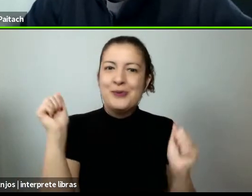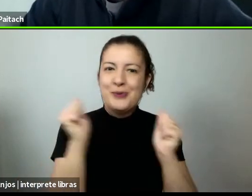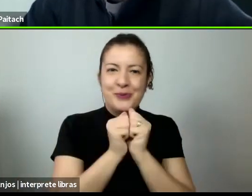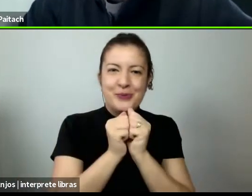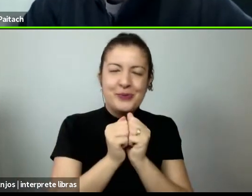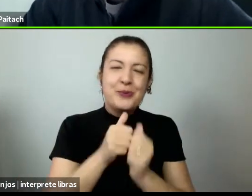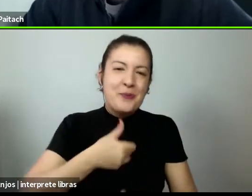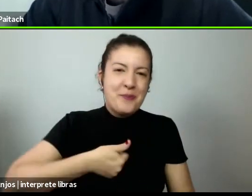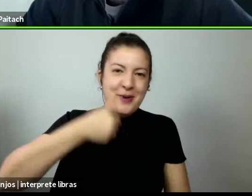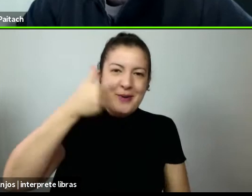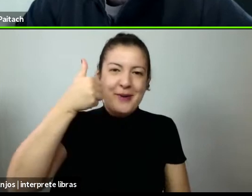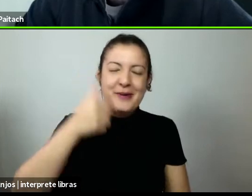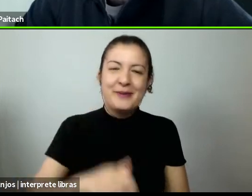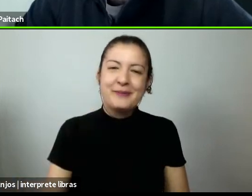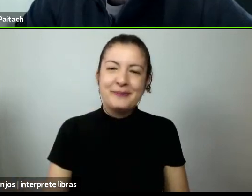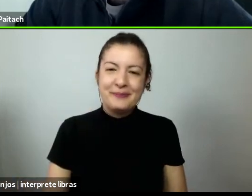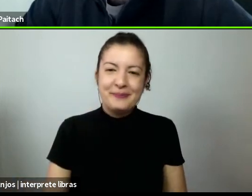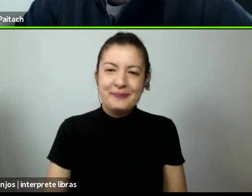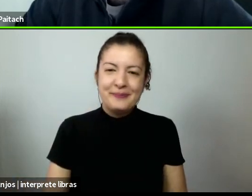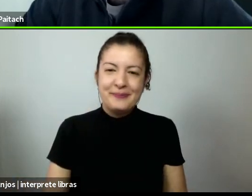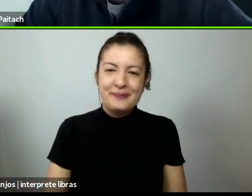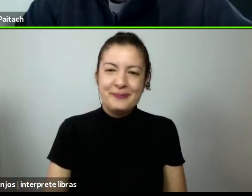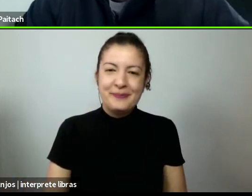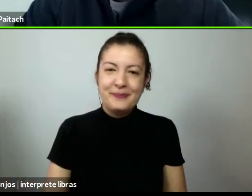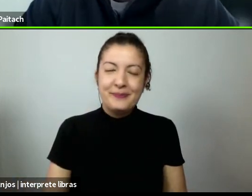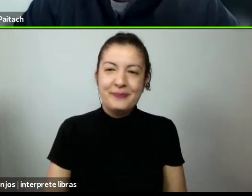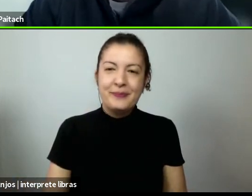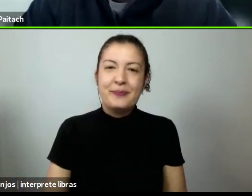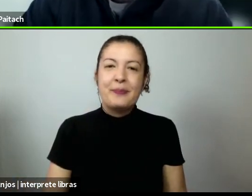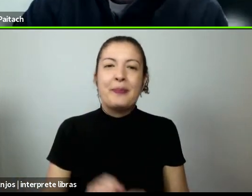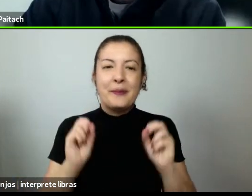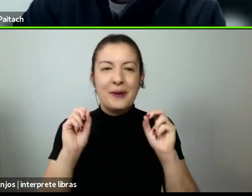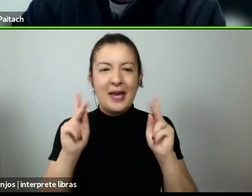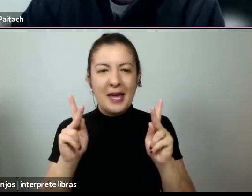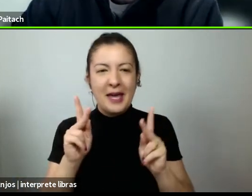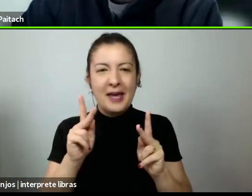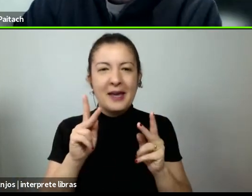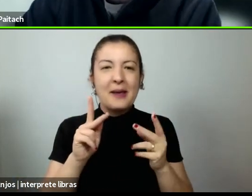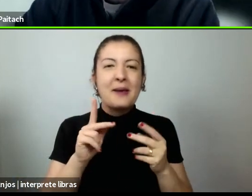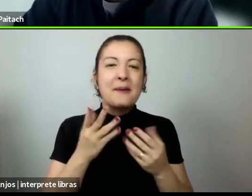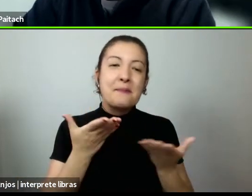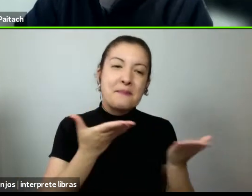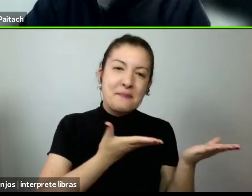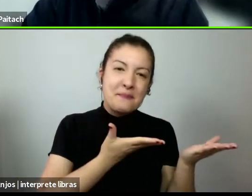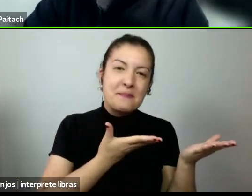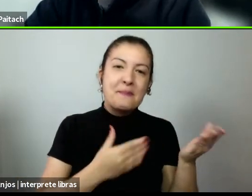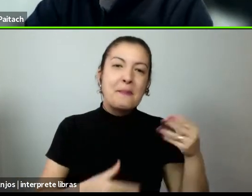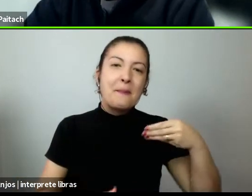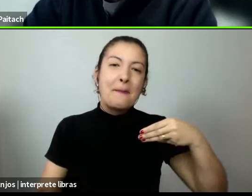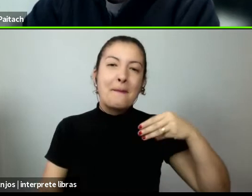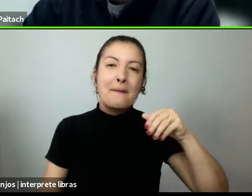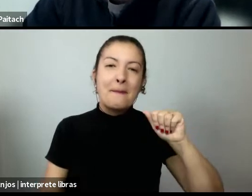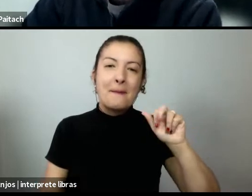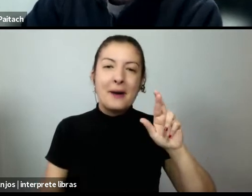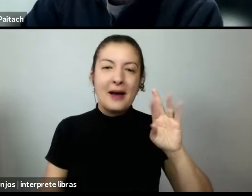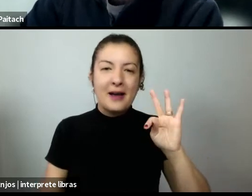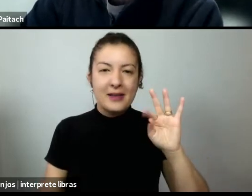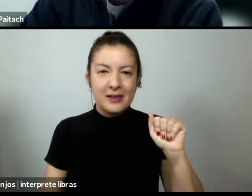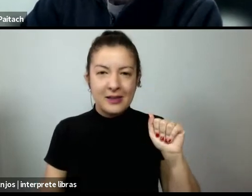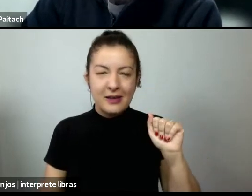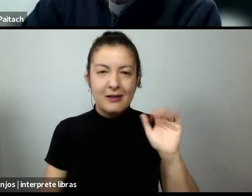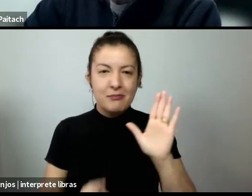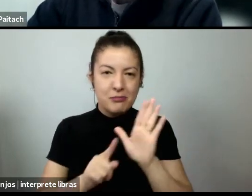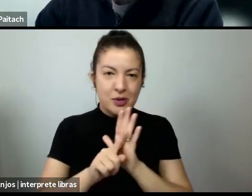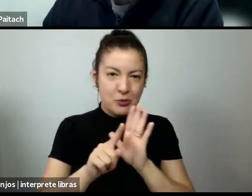Legal, Erich. Acho que a professora Marta também tem uma perguntinha, vou passar a palavra para ela. Obrigada,